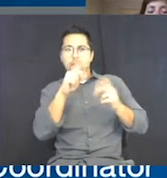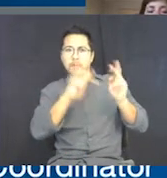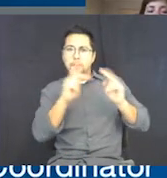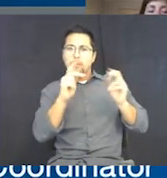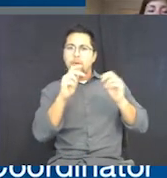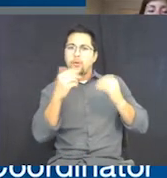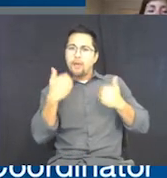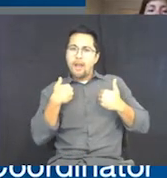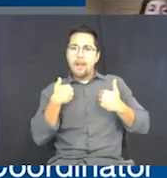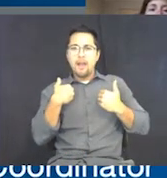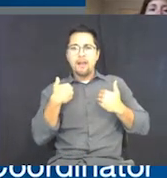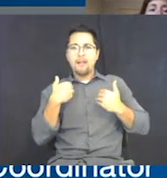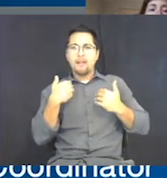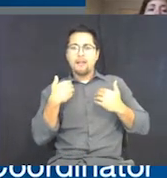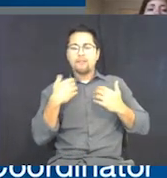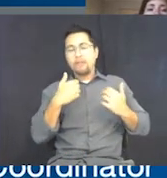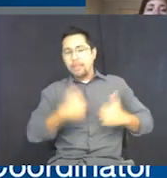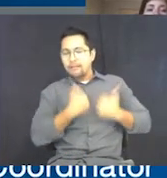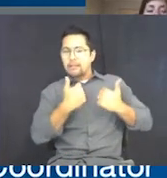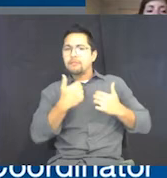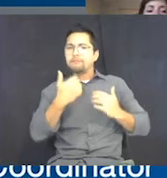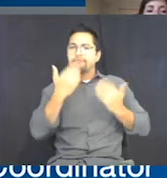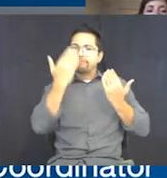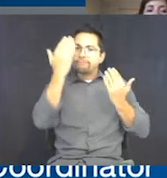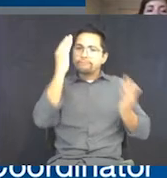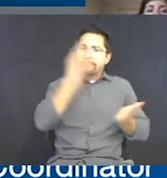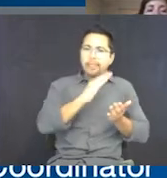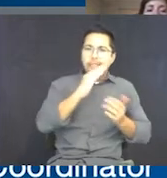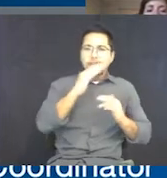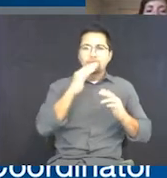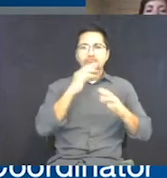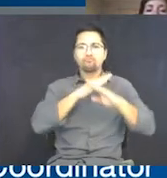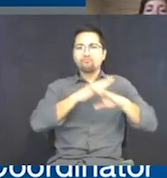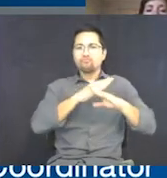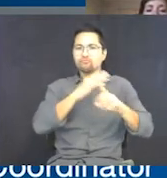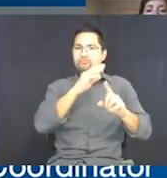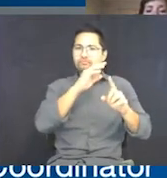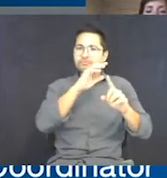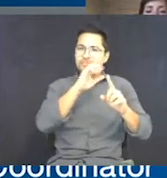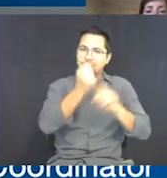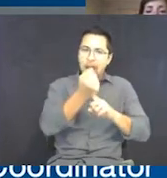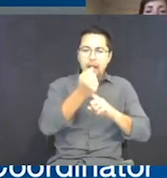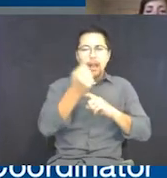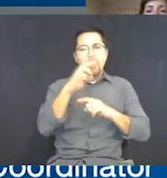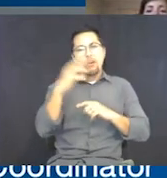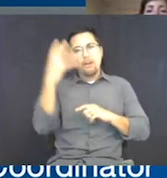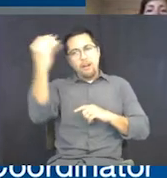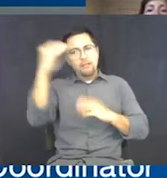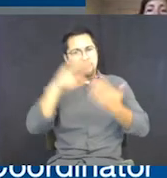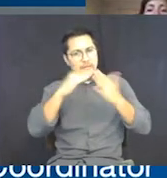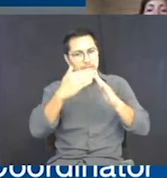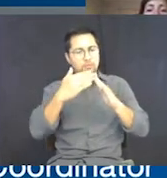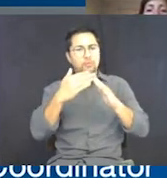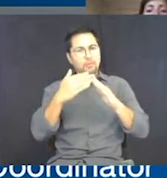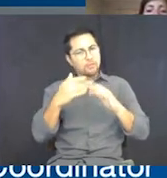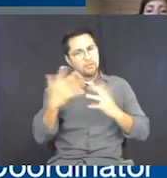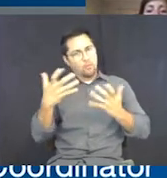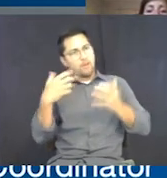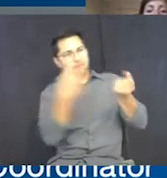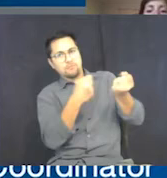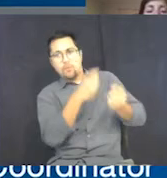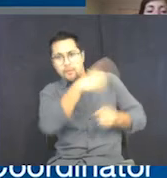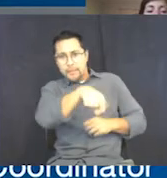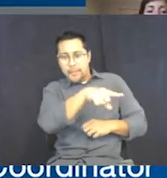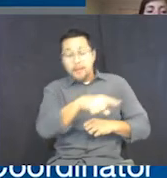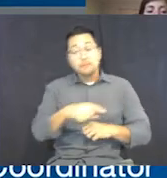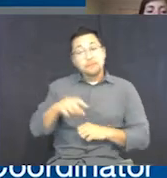with living in a least restrictive setting or in the community. Simply Home is an